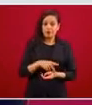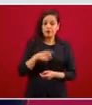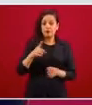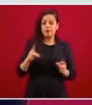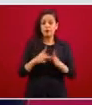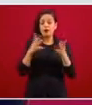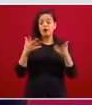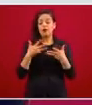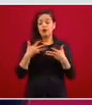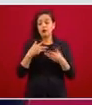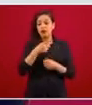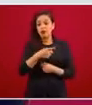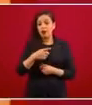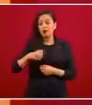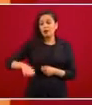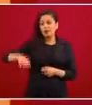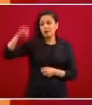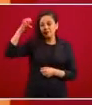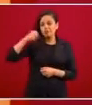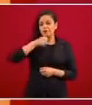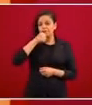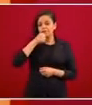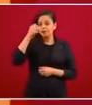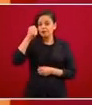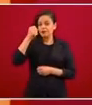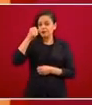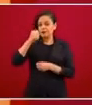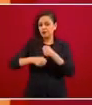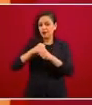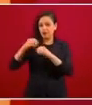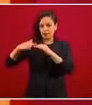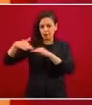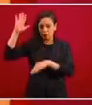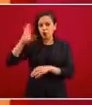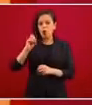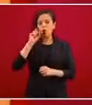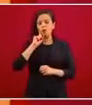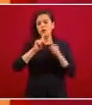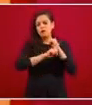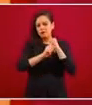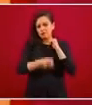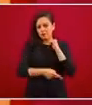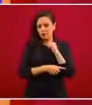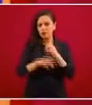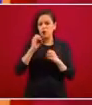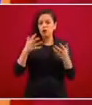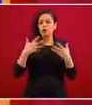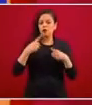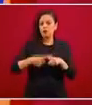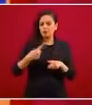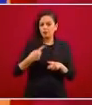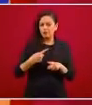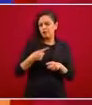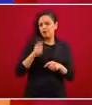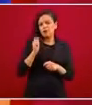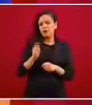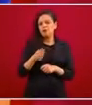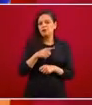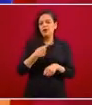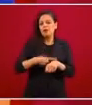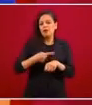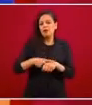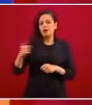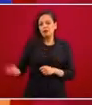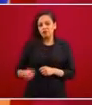that has a natural process of infection and then recovery. But those people who are over 60 or are